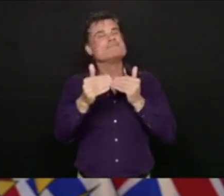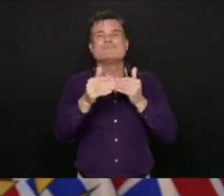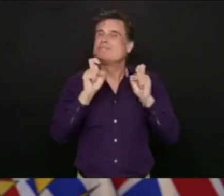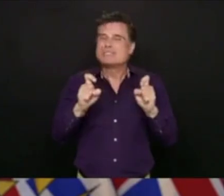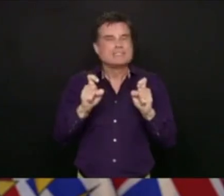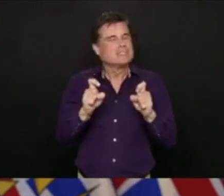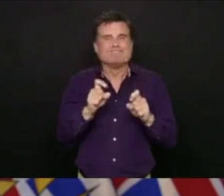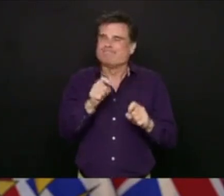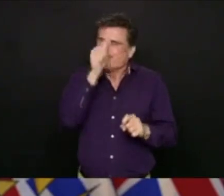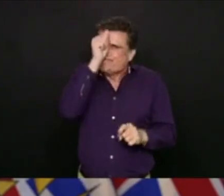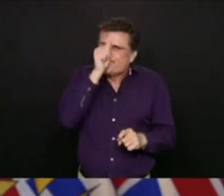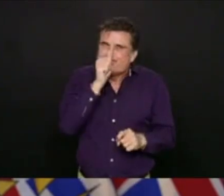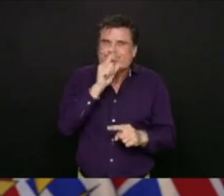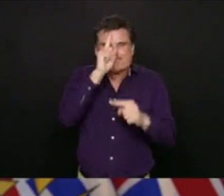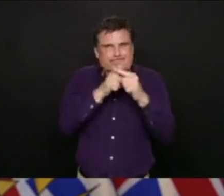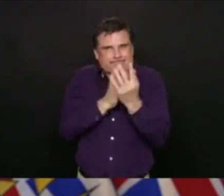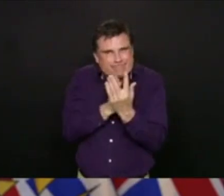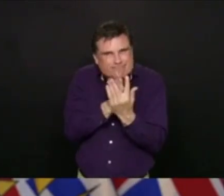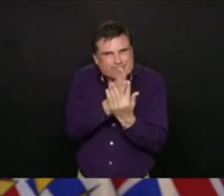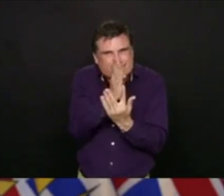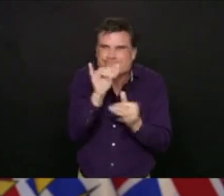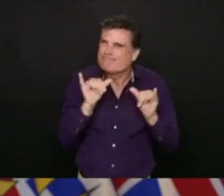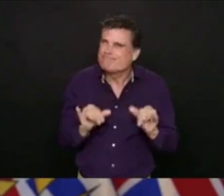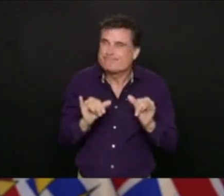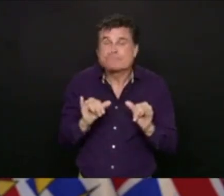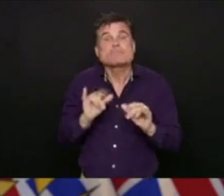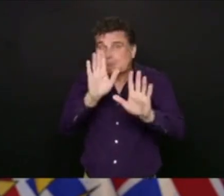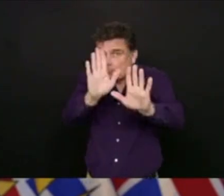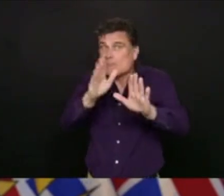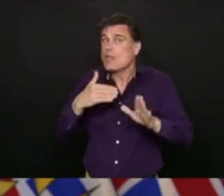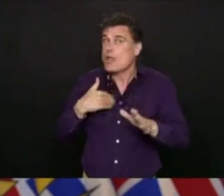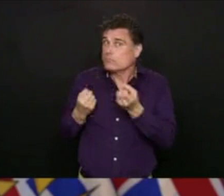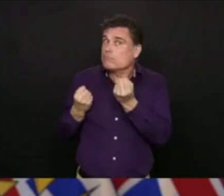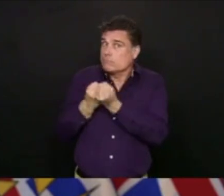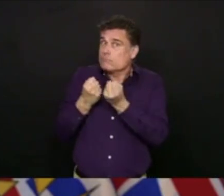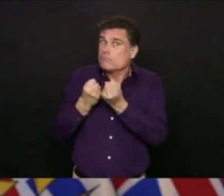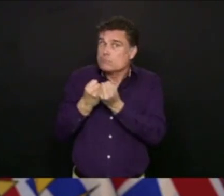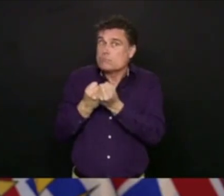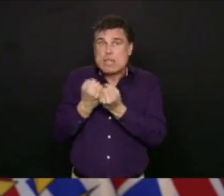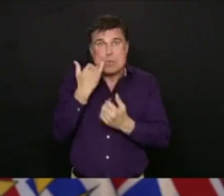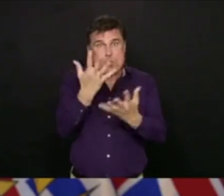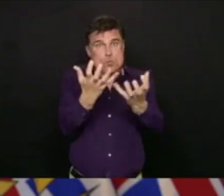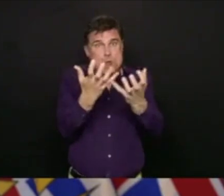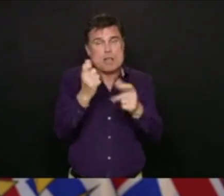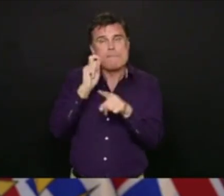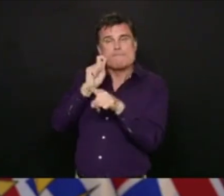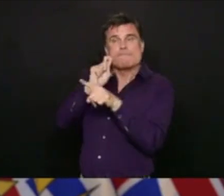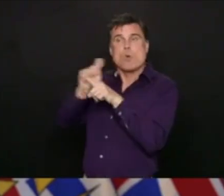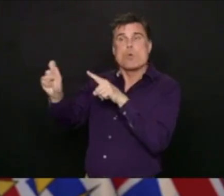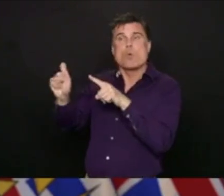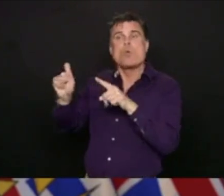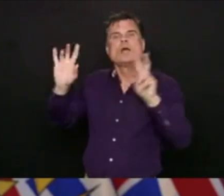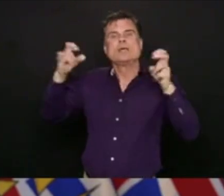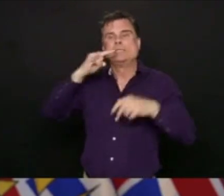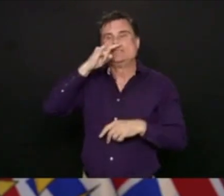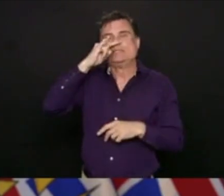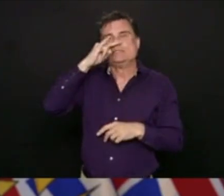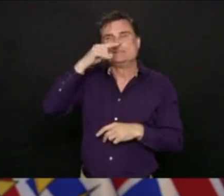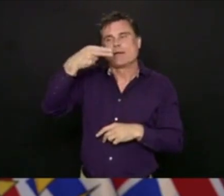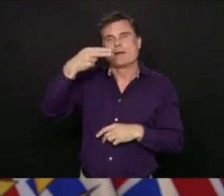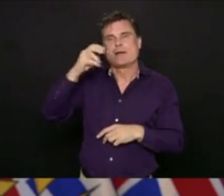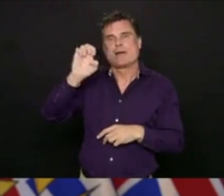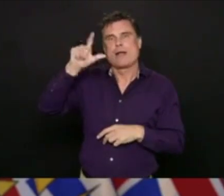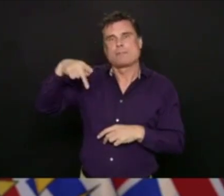And you can contact the Kids Helpline. That's a really important service that's available for kids, but also for parents who